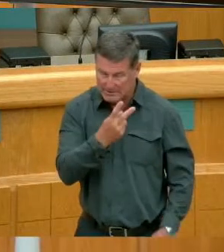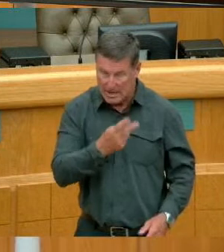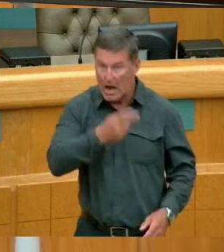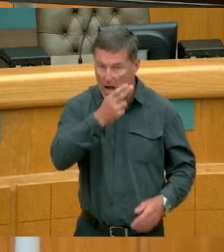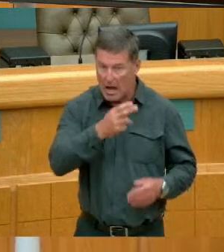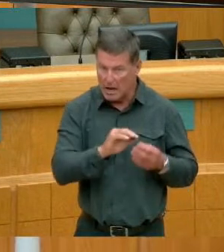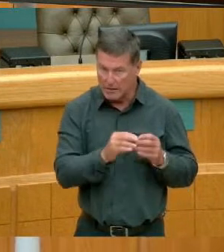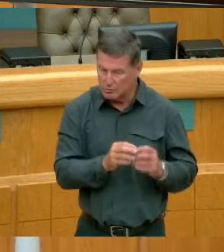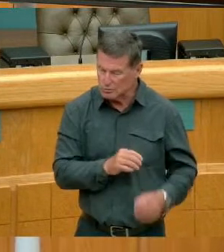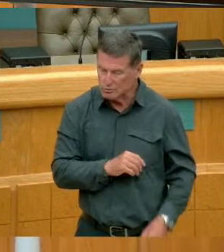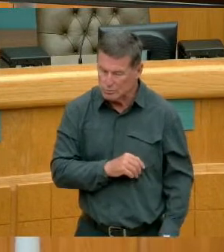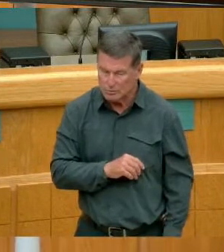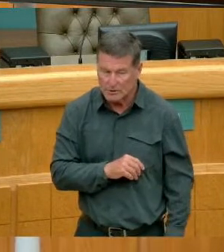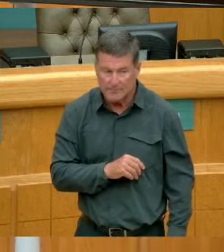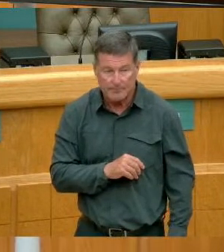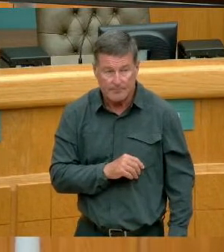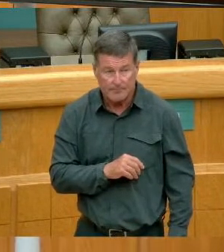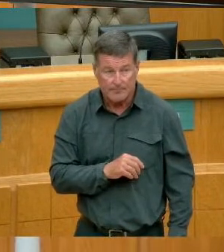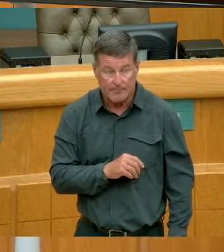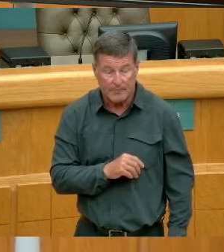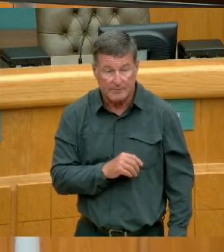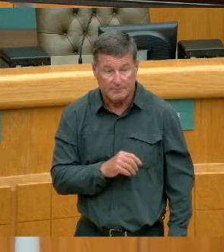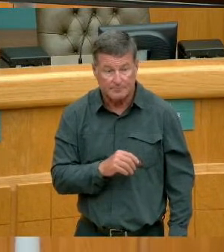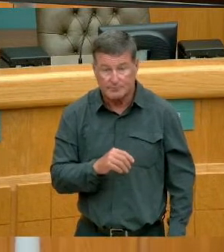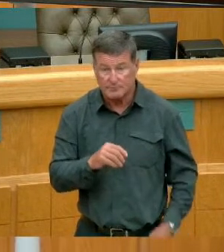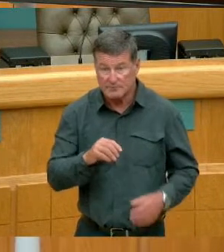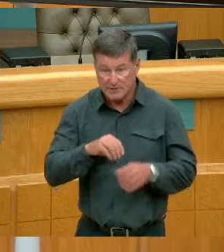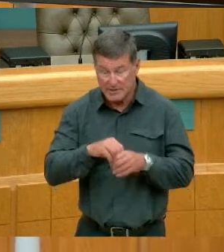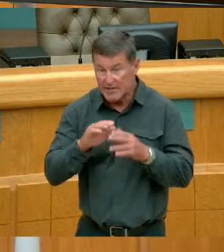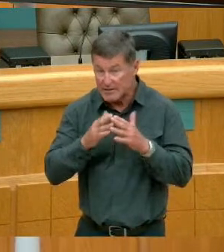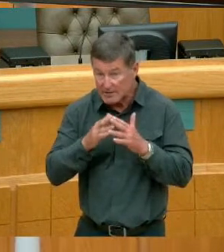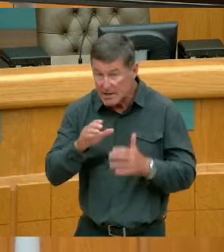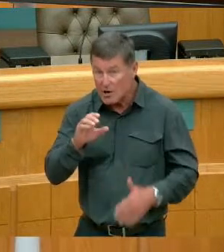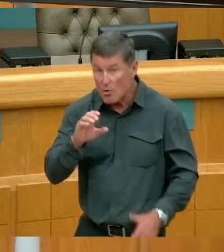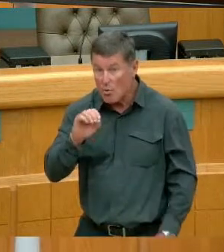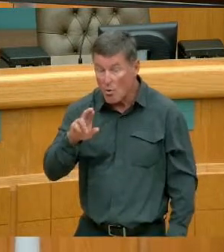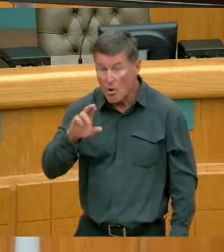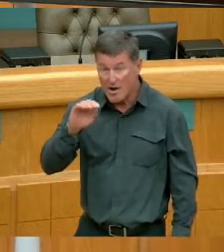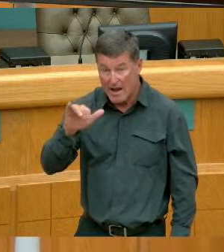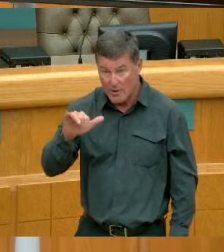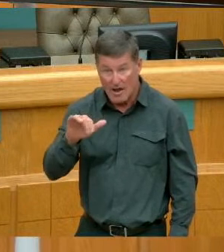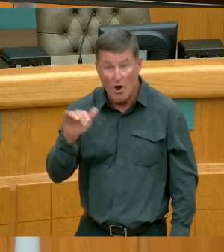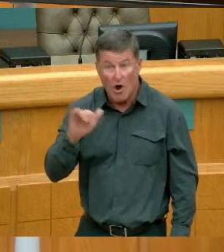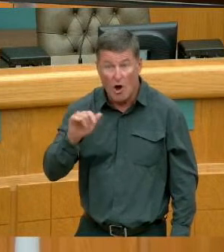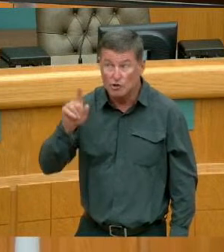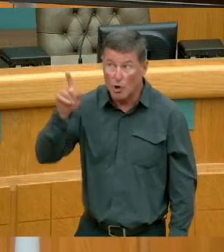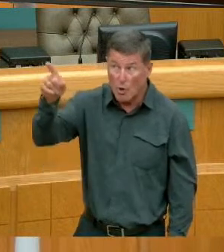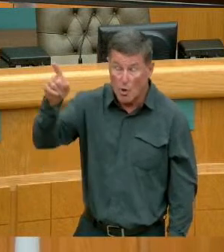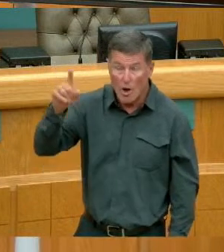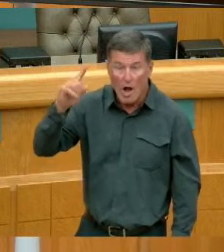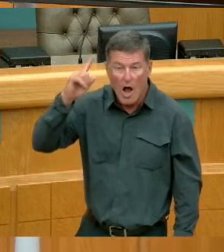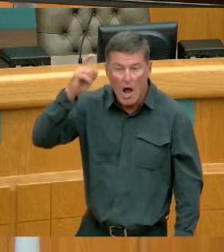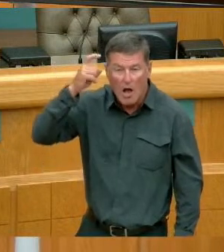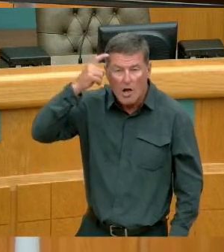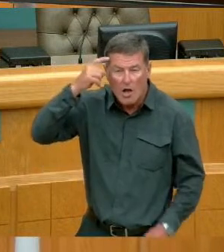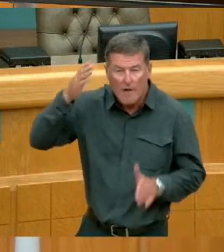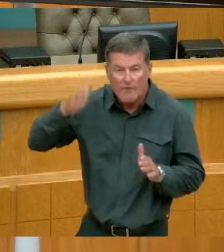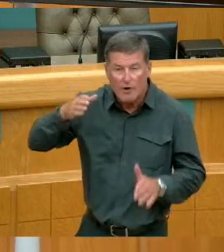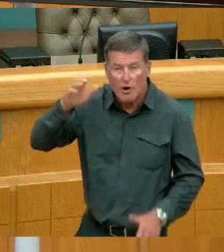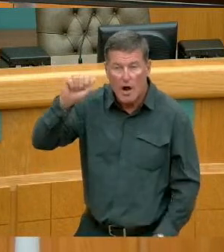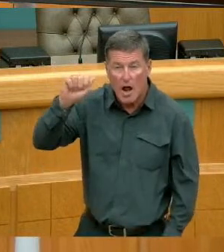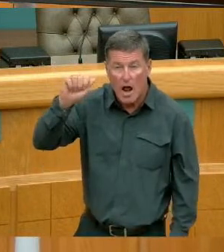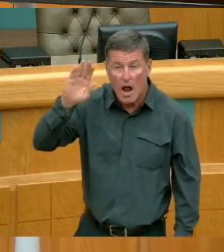county. And as evidence of all of these difficulties, this morning, Governor Greg Abbott issued a